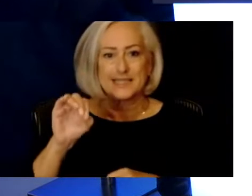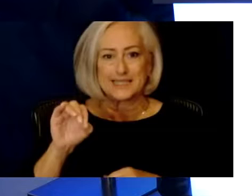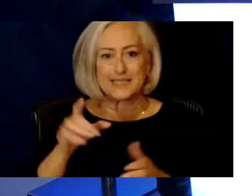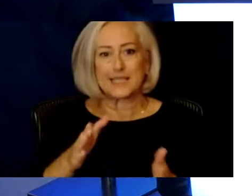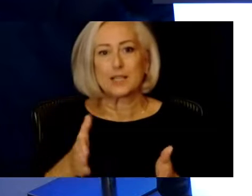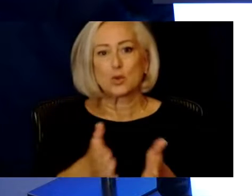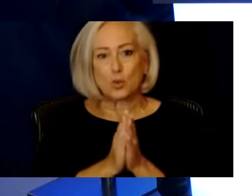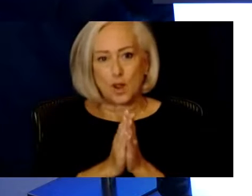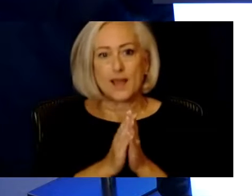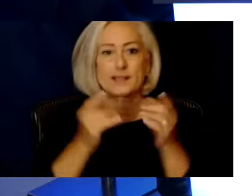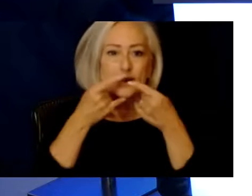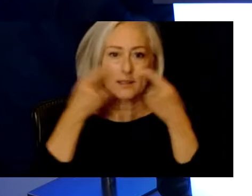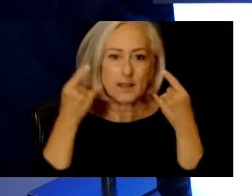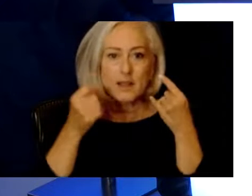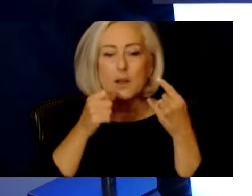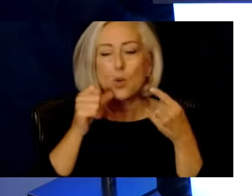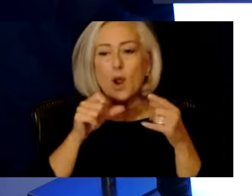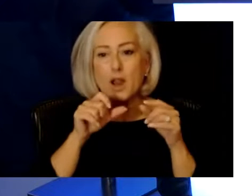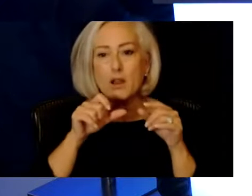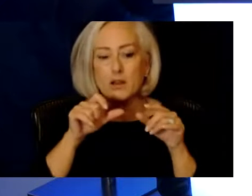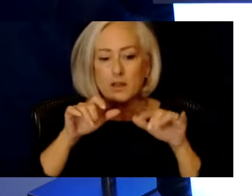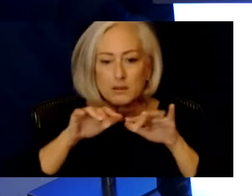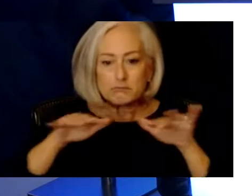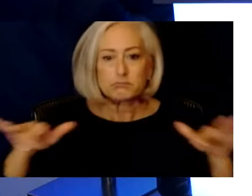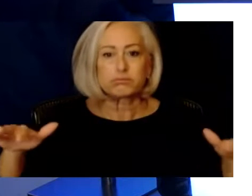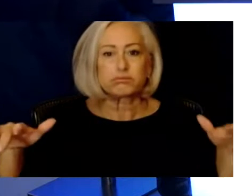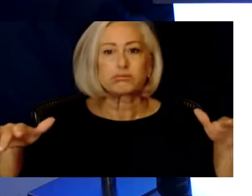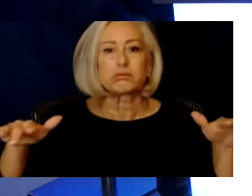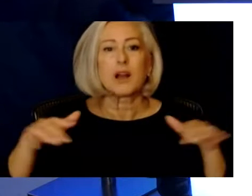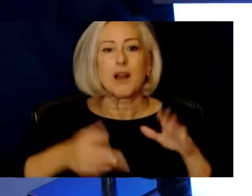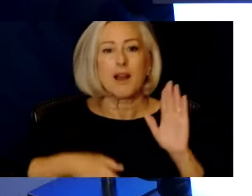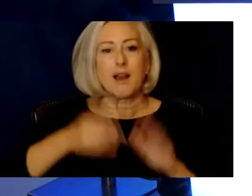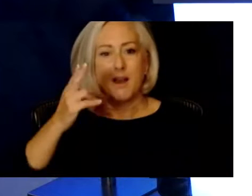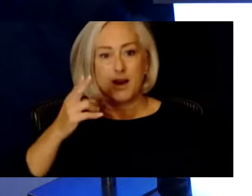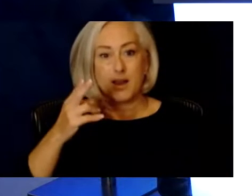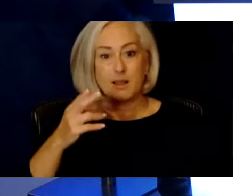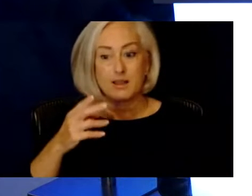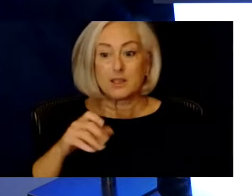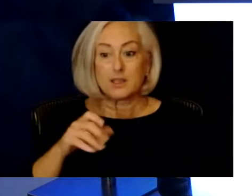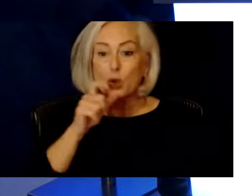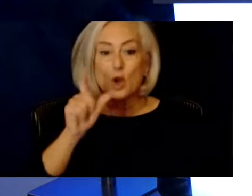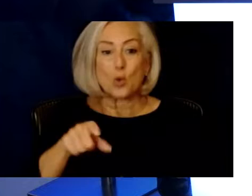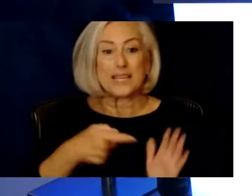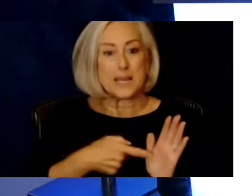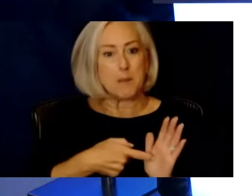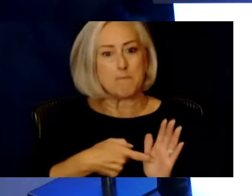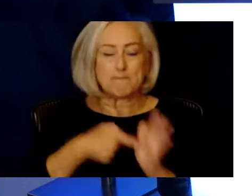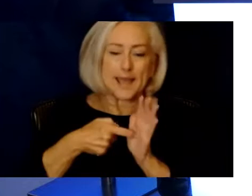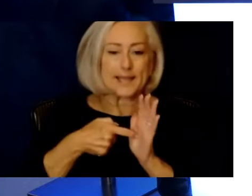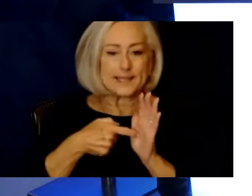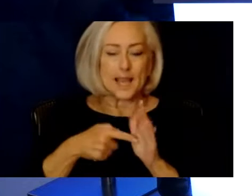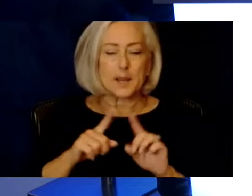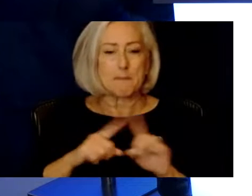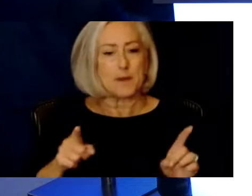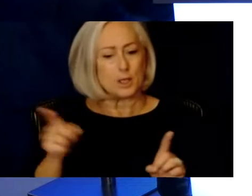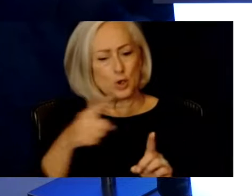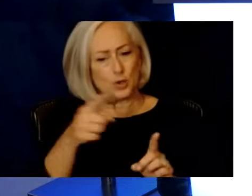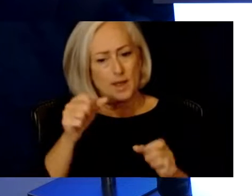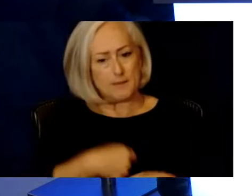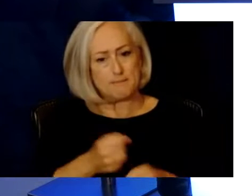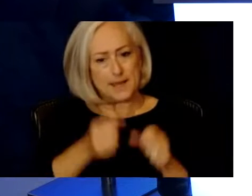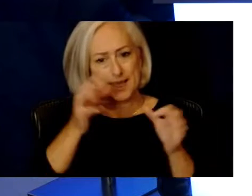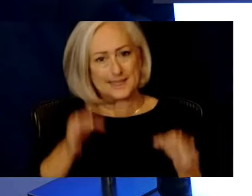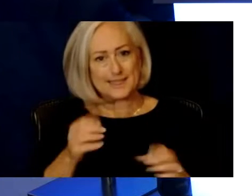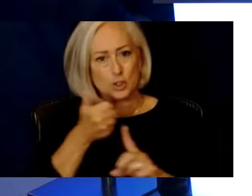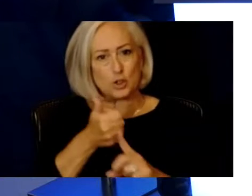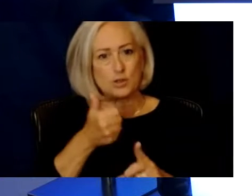spread is high. We don't need a mandate to wear a mask. You can make that own decision by yourself. But when and where should you mask? What would be your